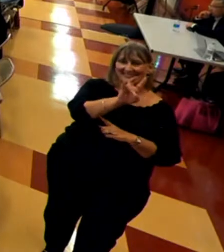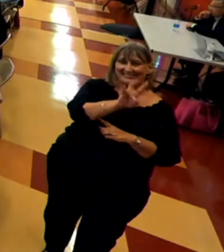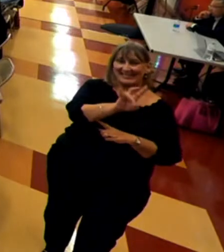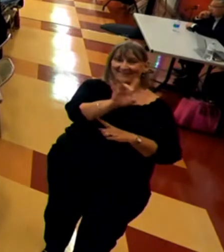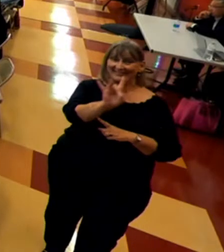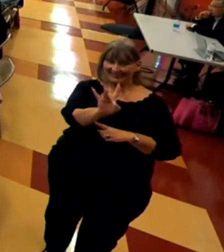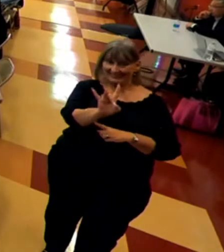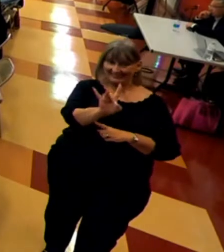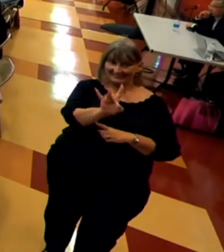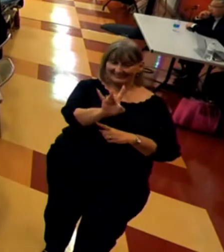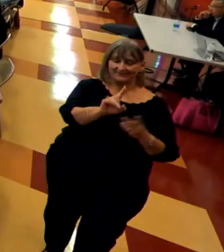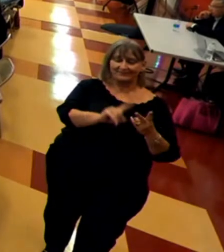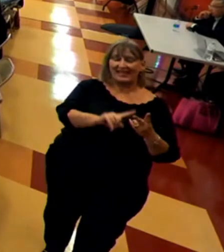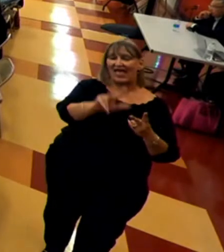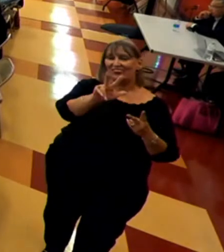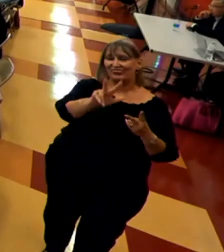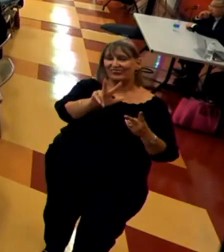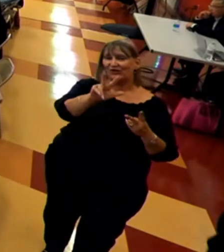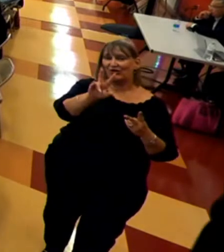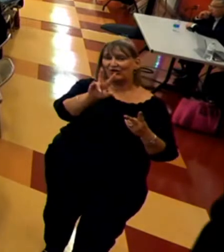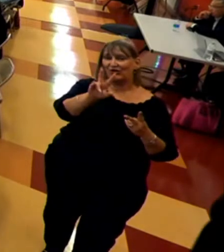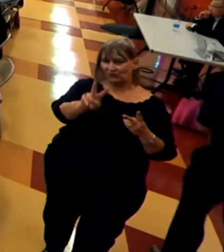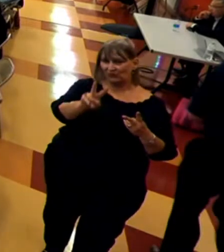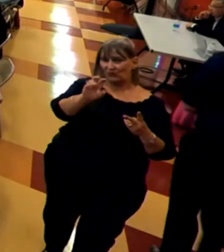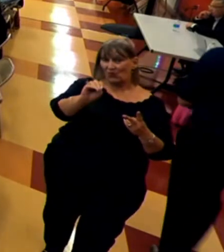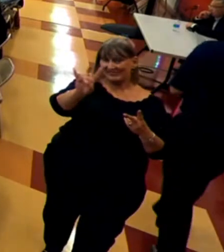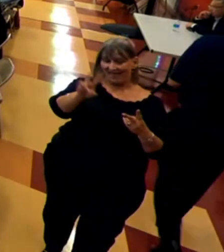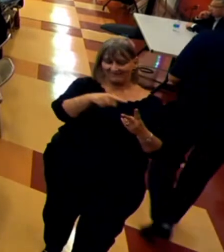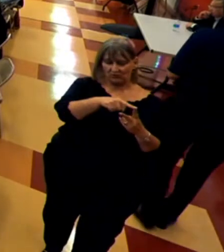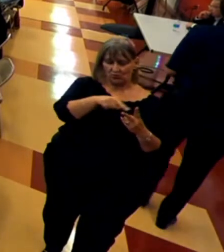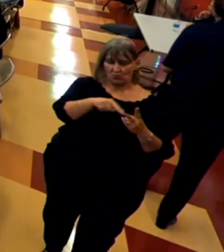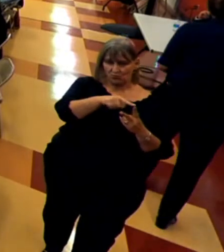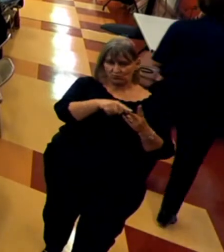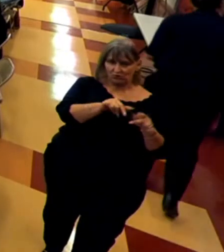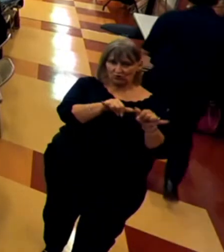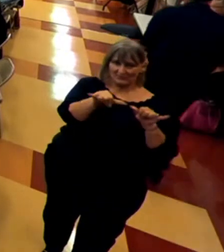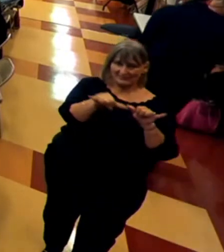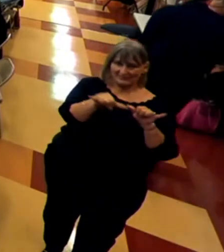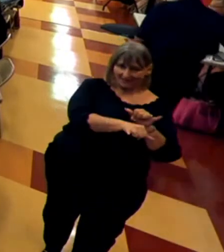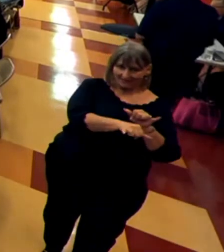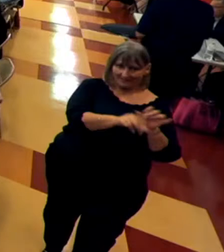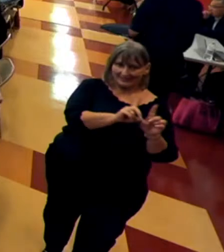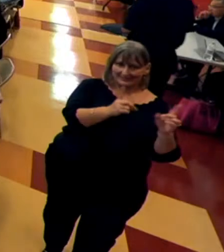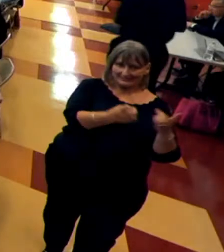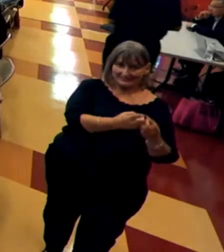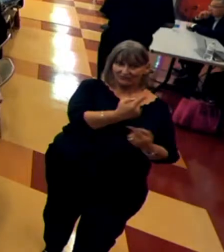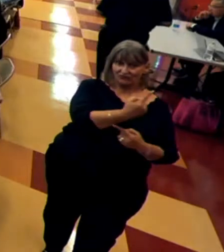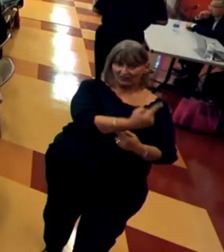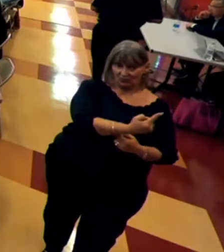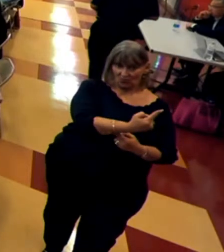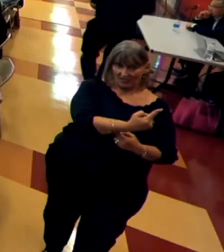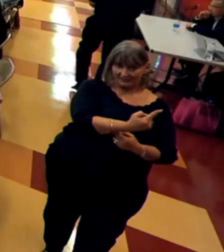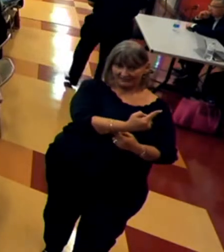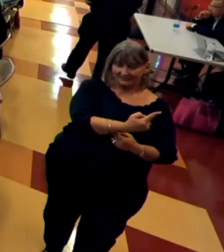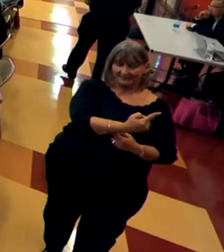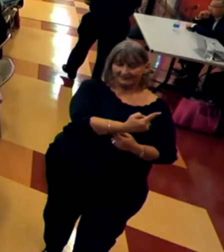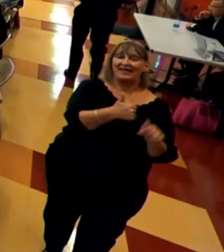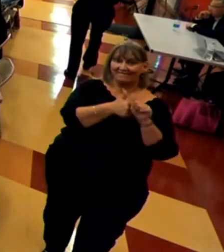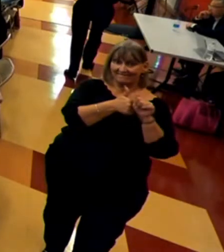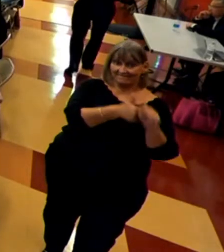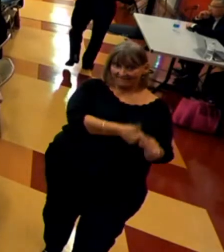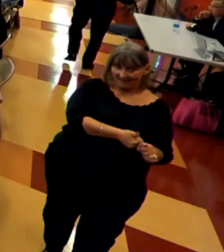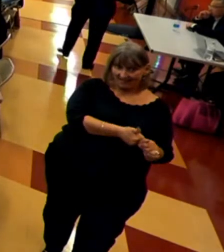3178 and 3207 in District 1 as defined in Committee Draft Plan 1.